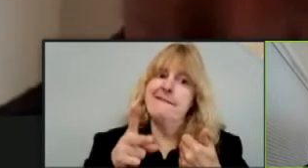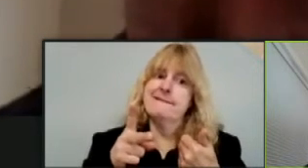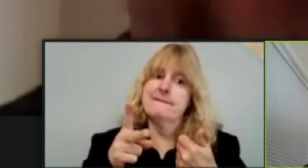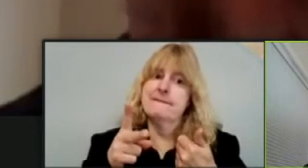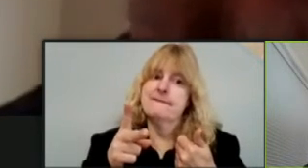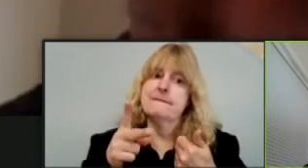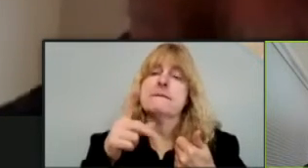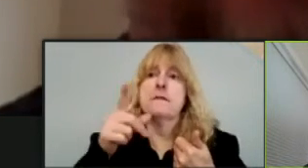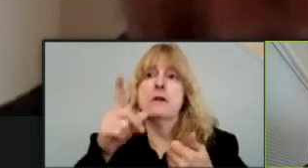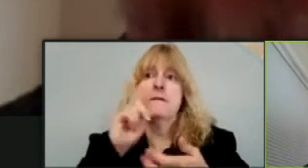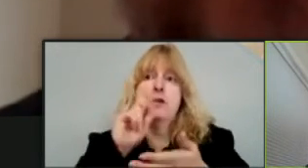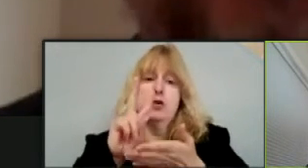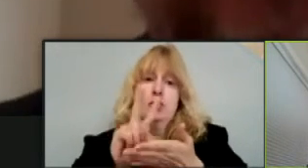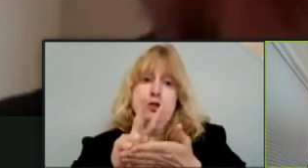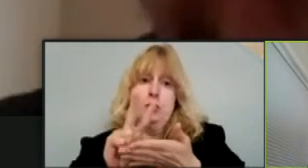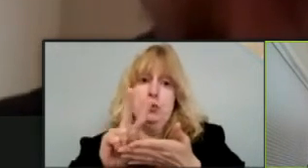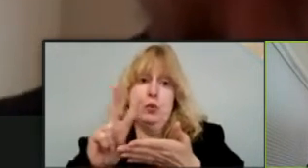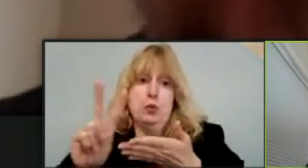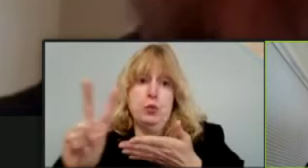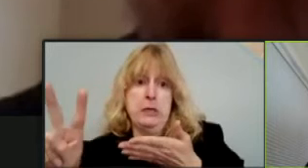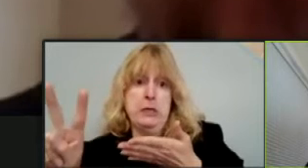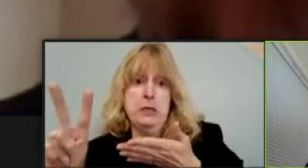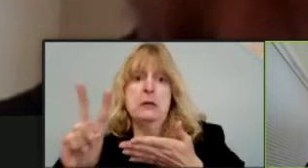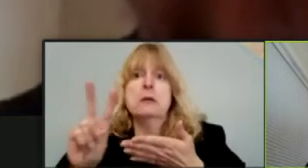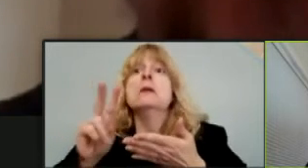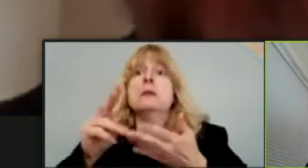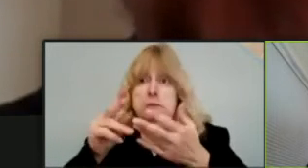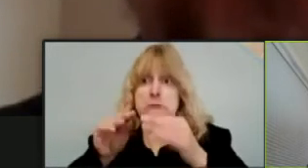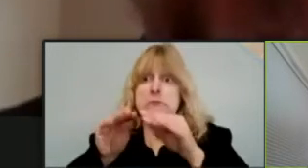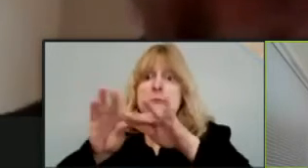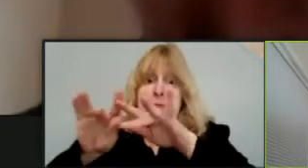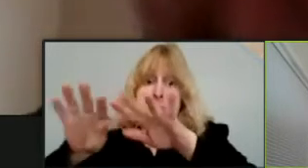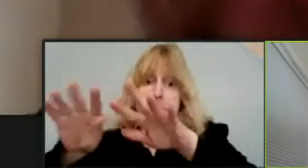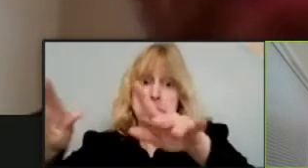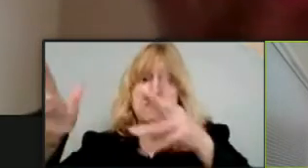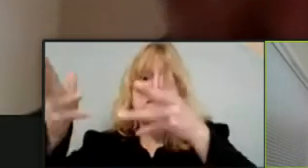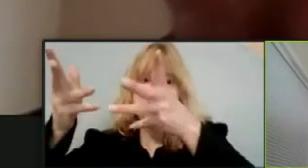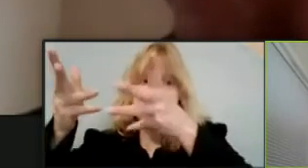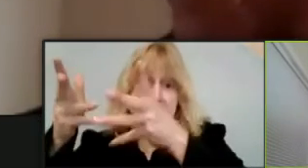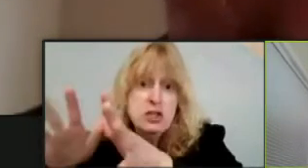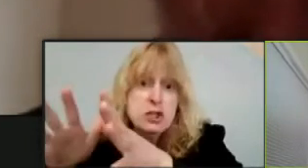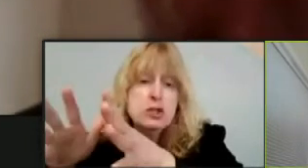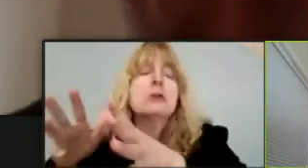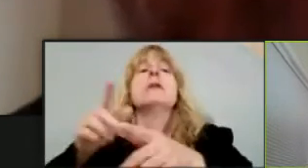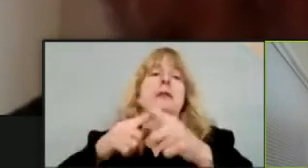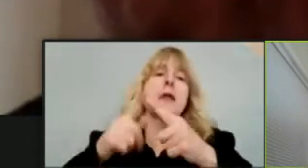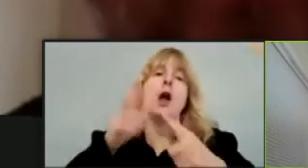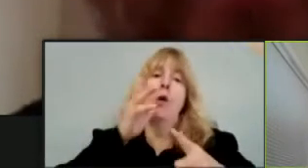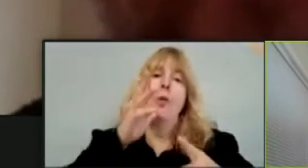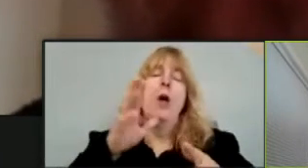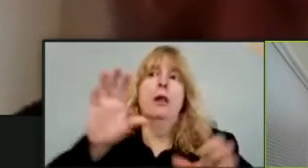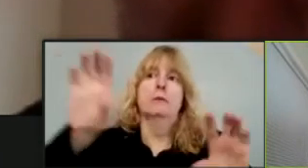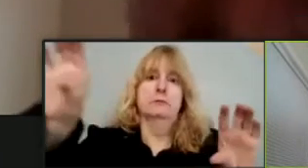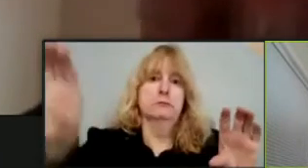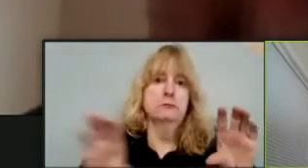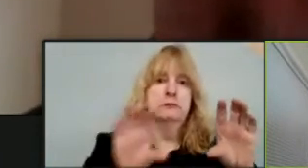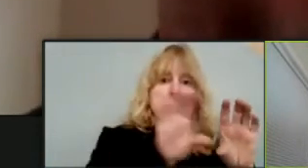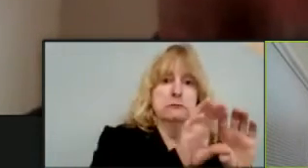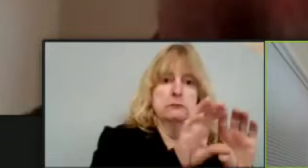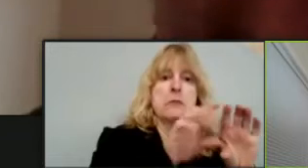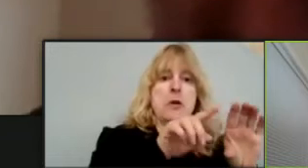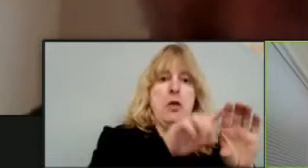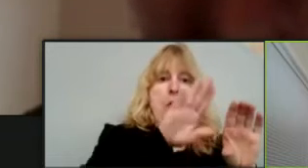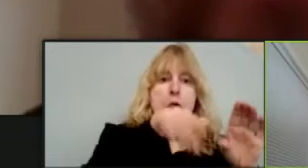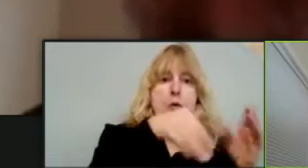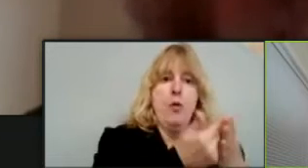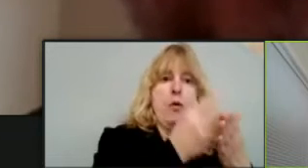And then we can pull back and we'll have additional vaccine we can distribute to the public and make available. Our overall goal really for